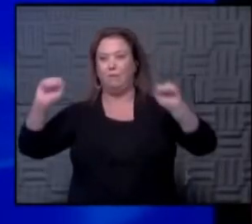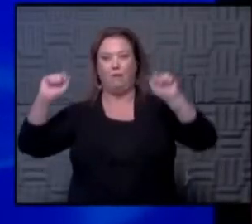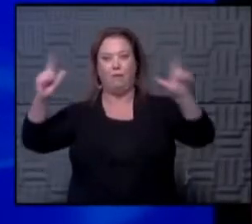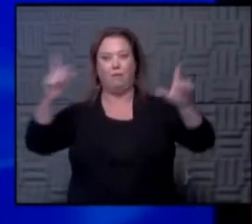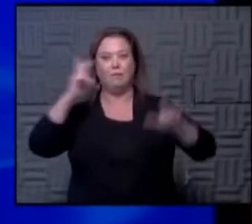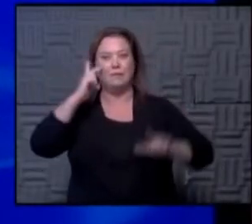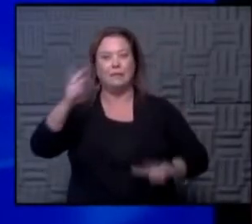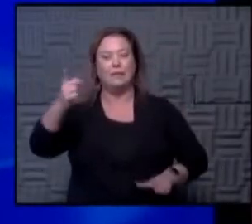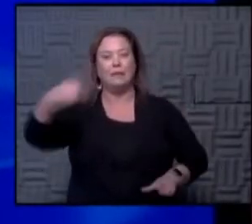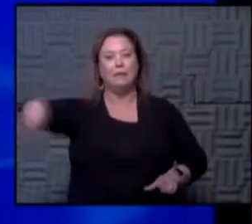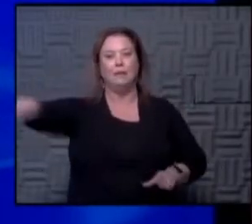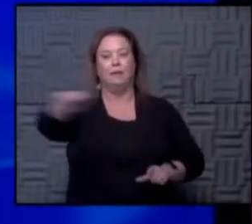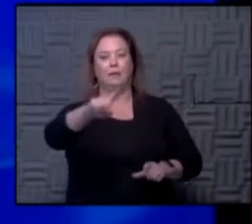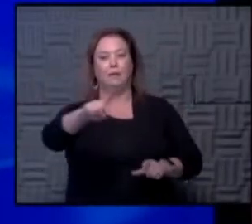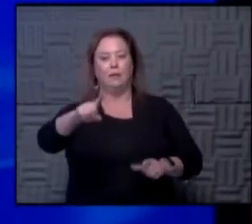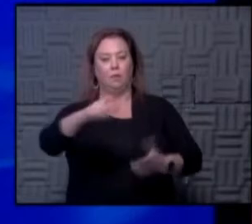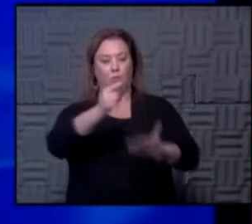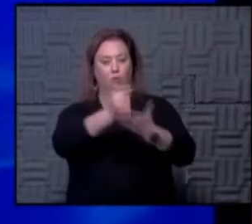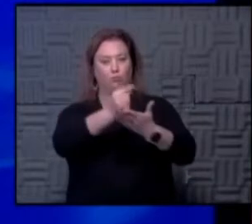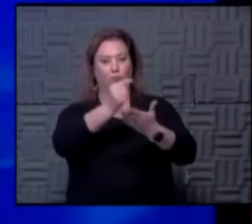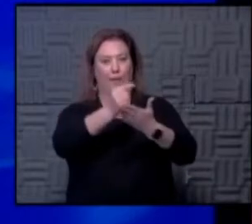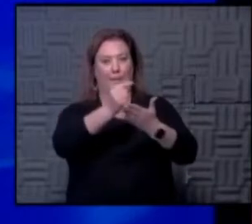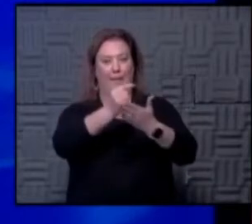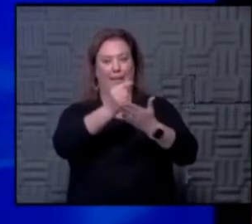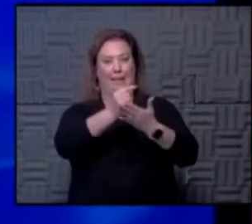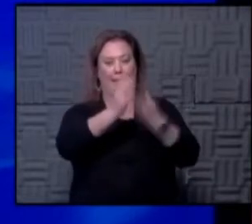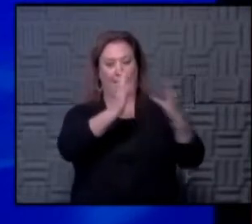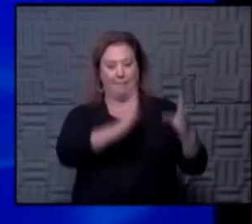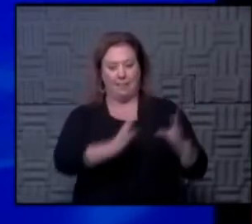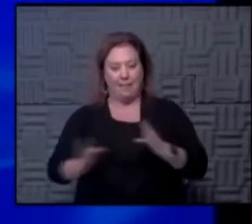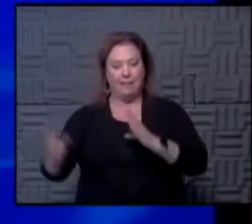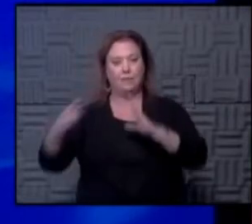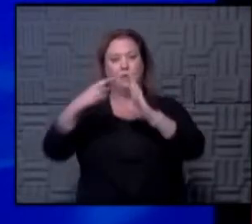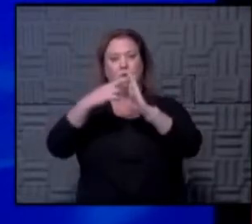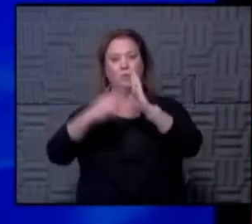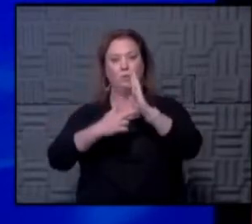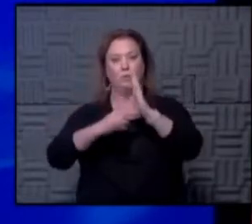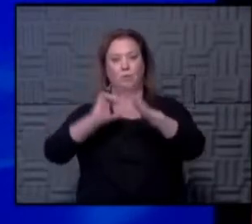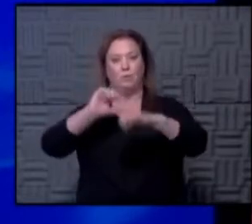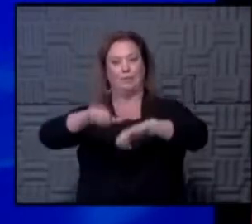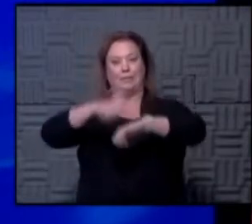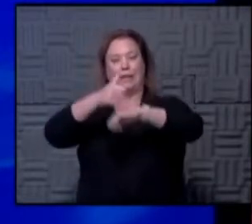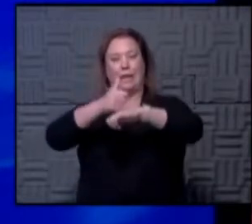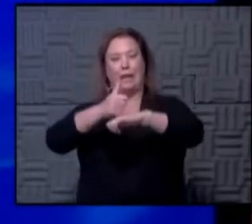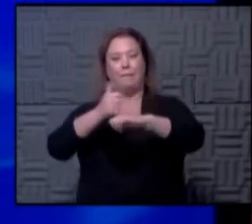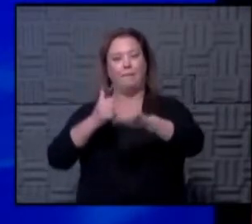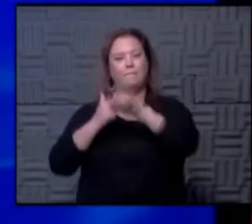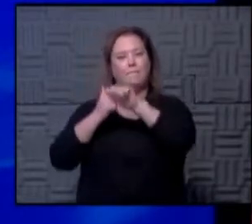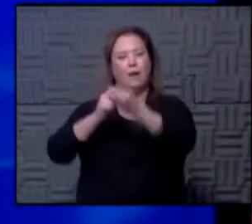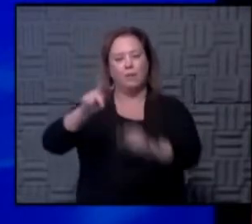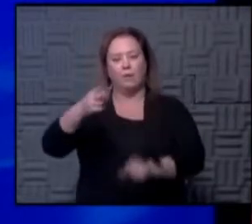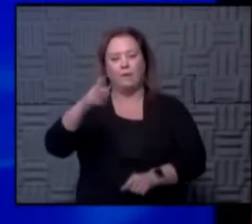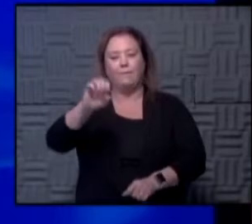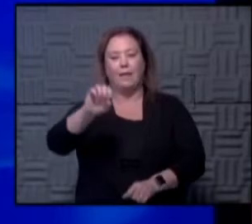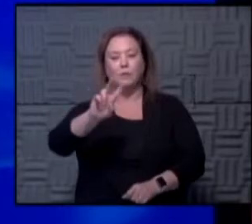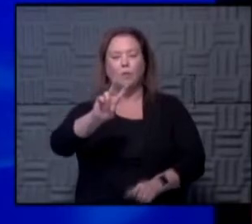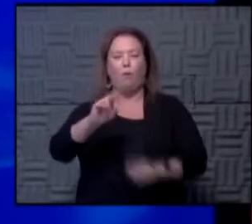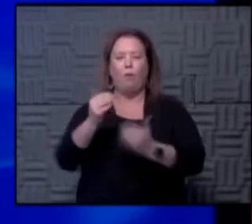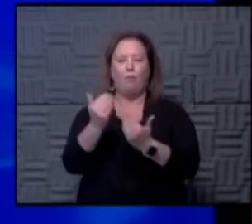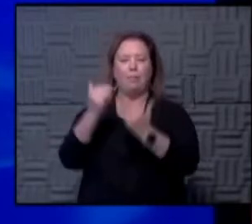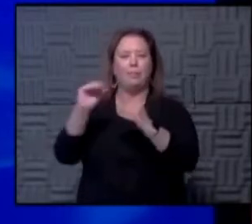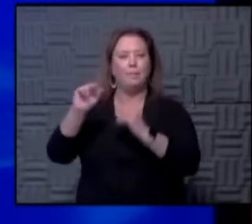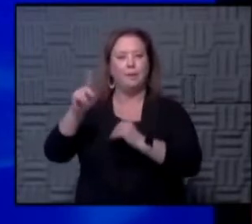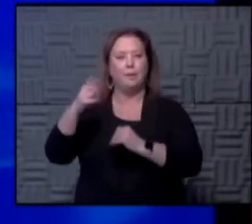impact. And so we are treating or making treatment plans and guidelines based on phase 2 or limited phase 3 data,